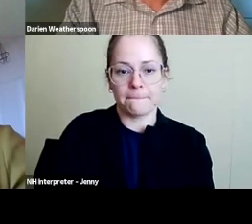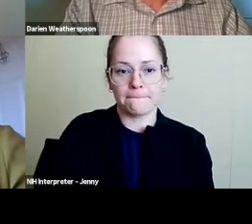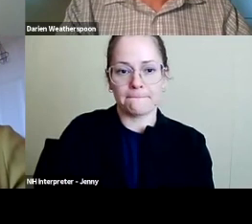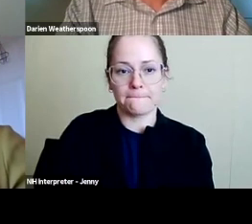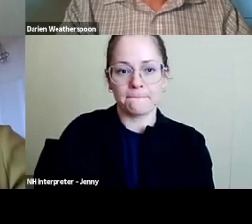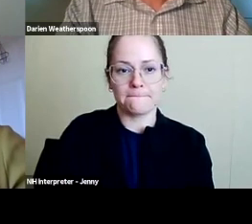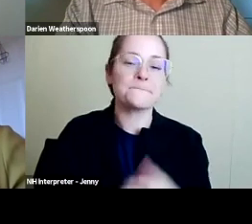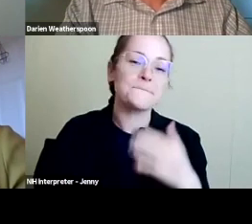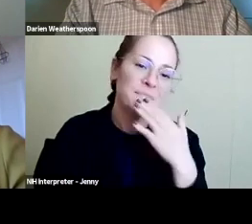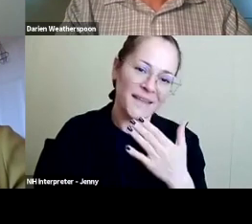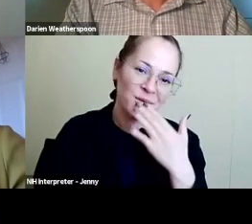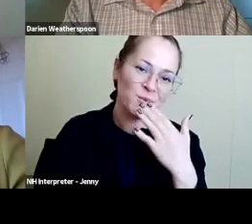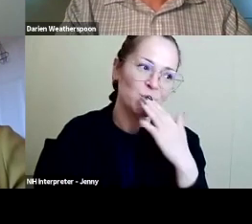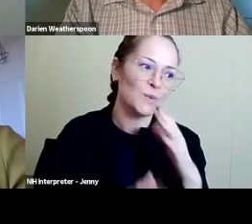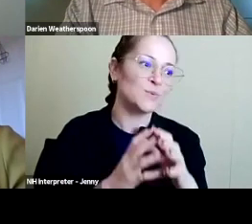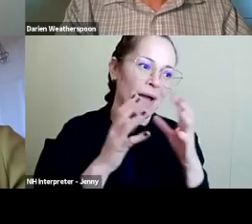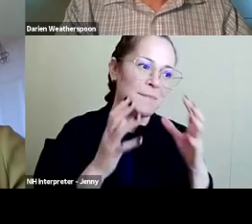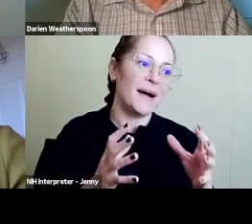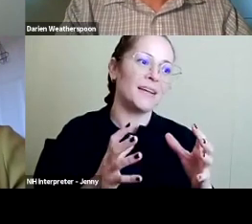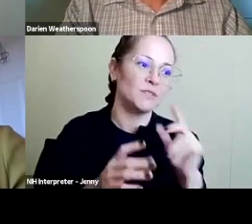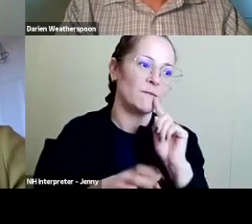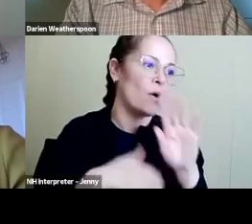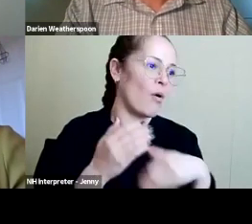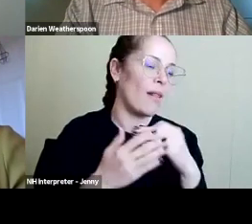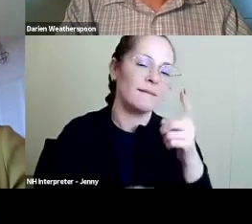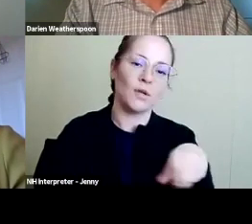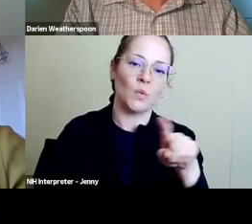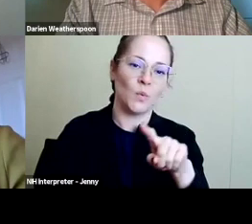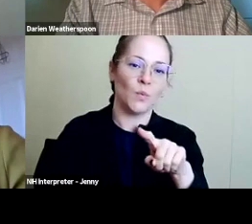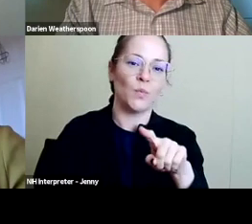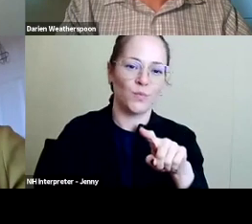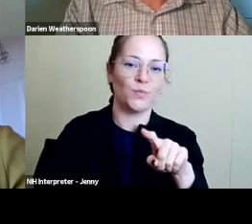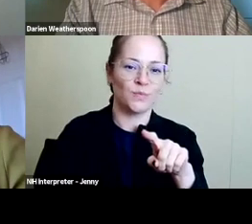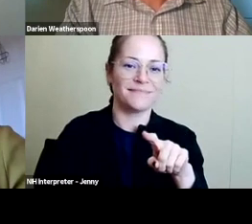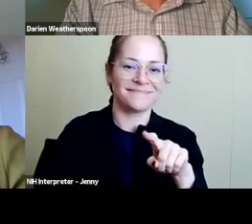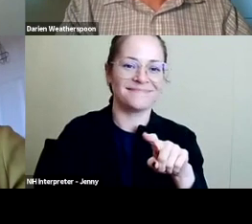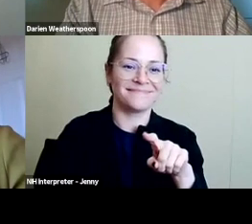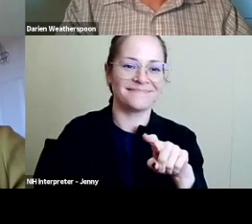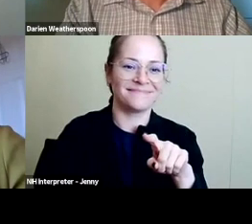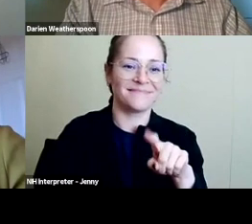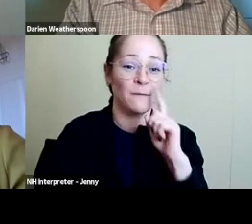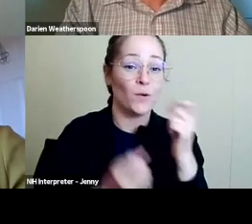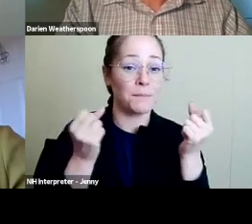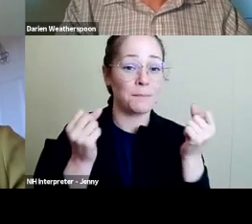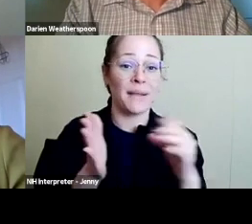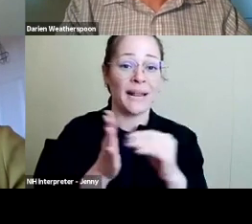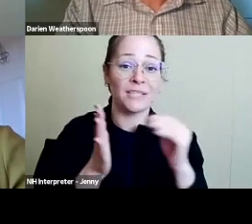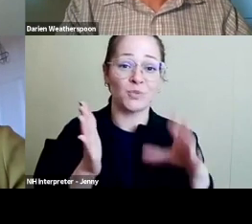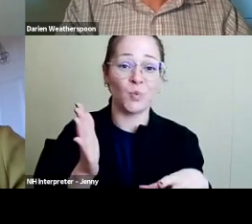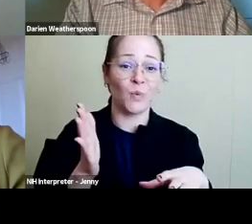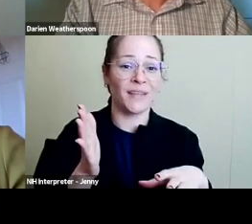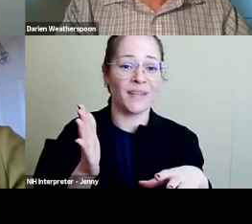Fantastic! Thank you so very much for all of you. Probably you already know this, but for many students, just listening to